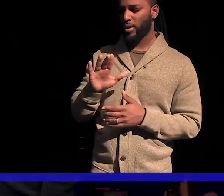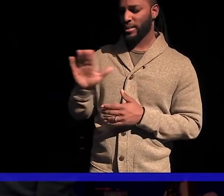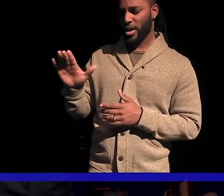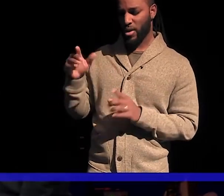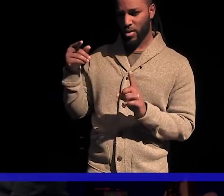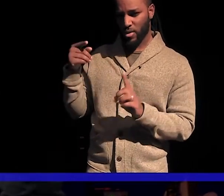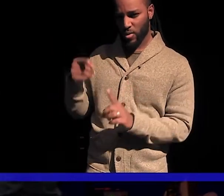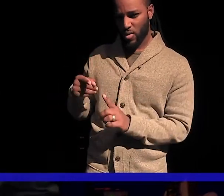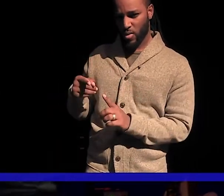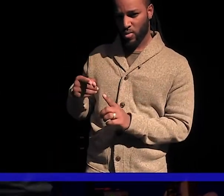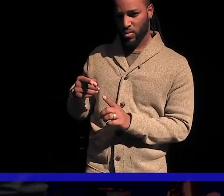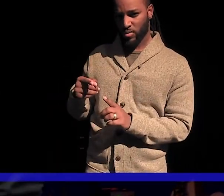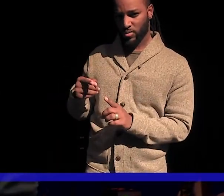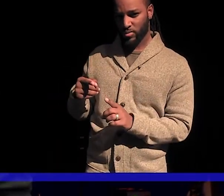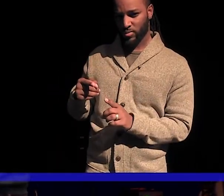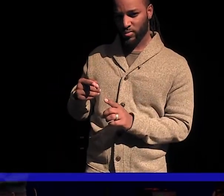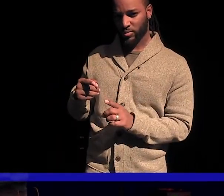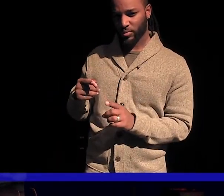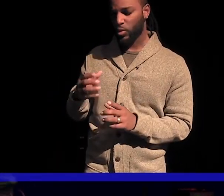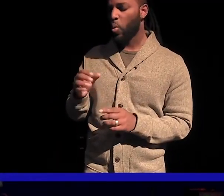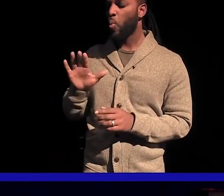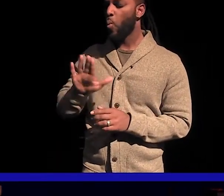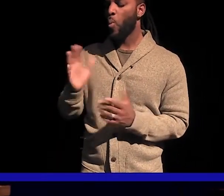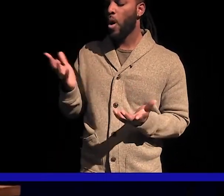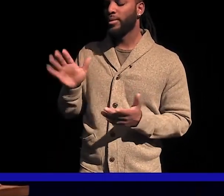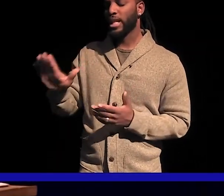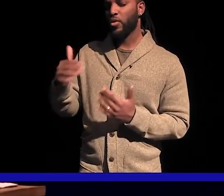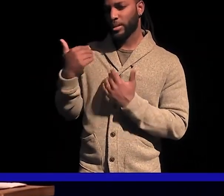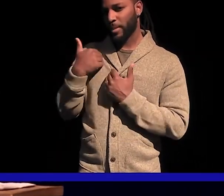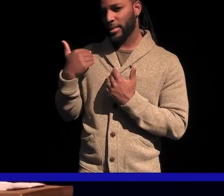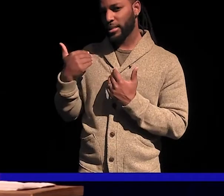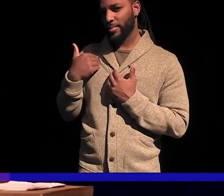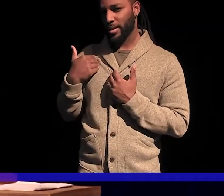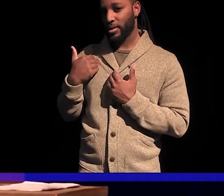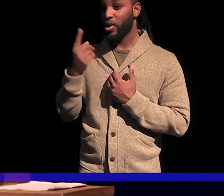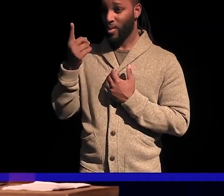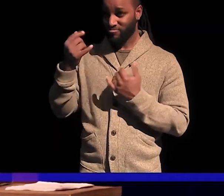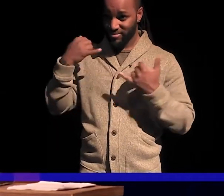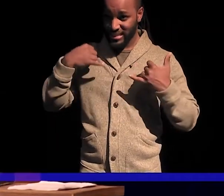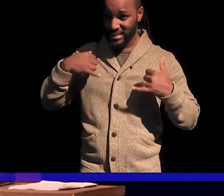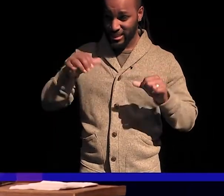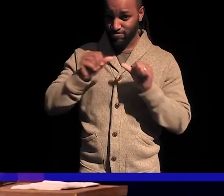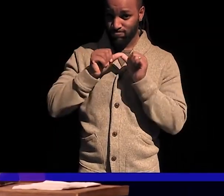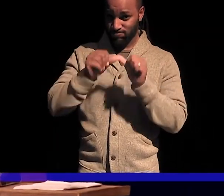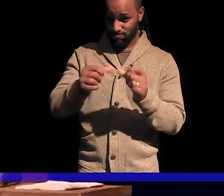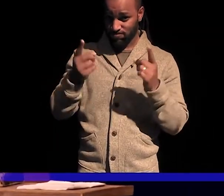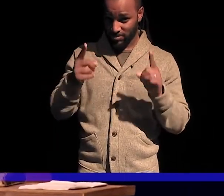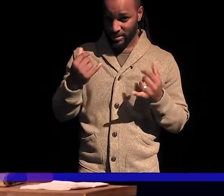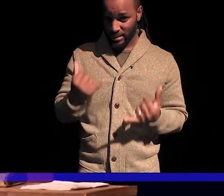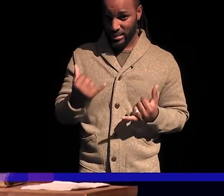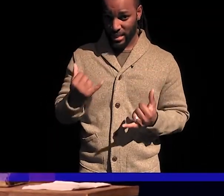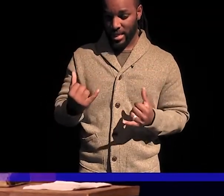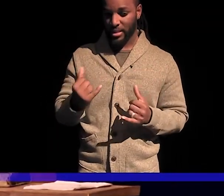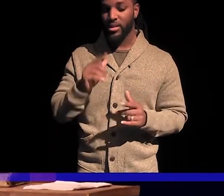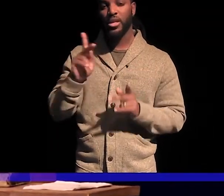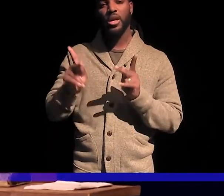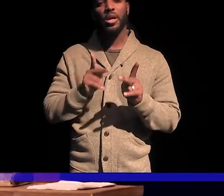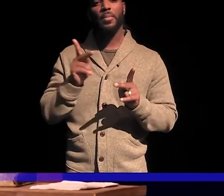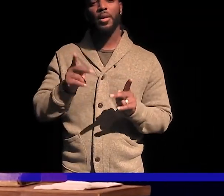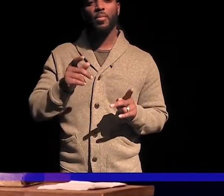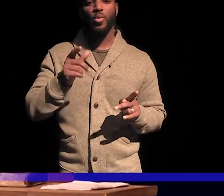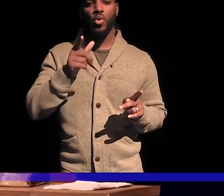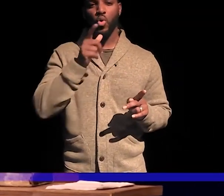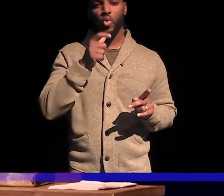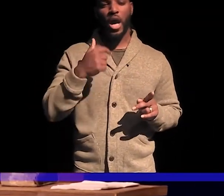apostleship or the office of apostleship is one that remains until this day. These are people who have an